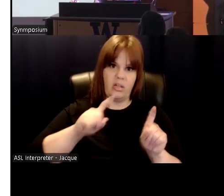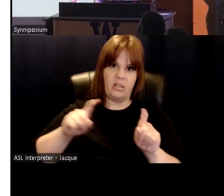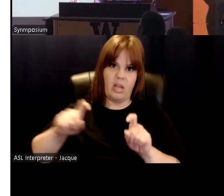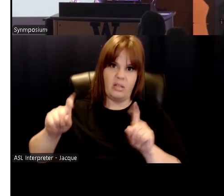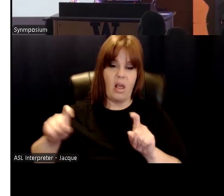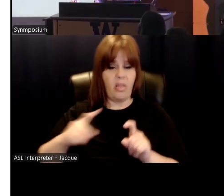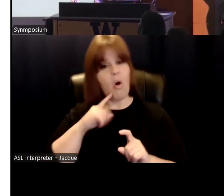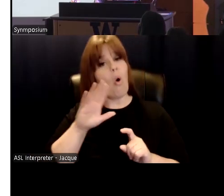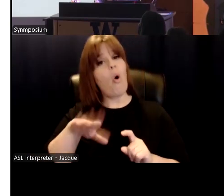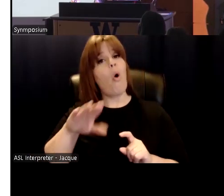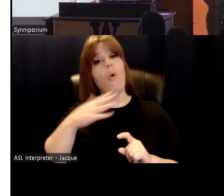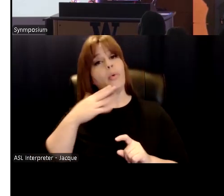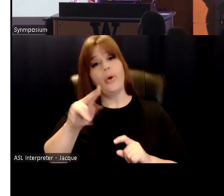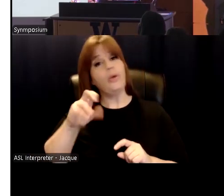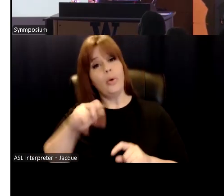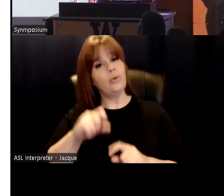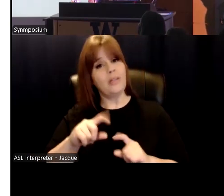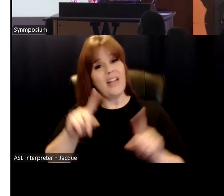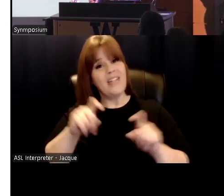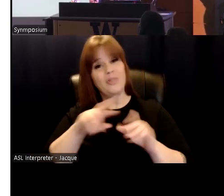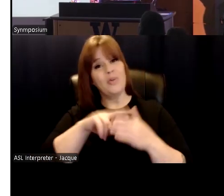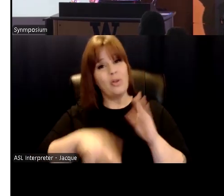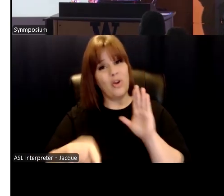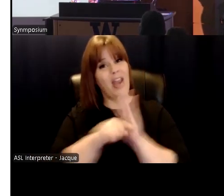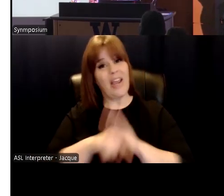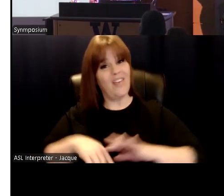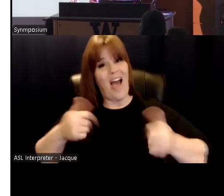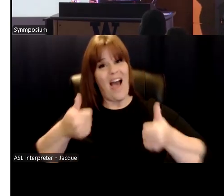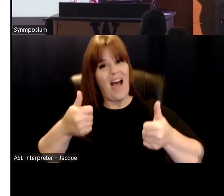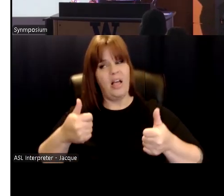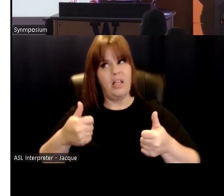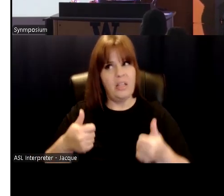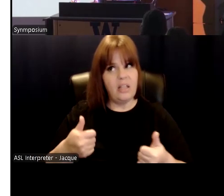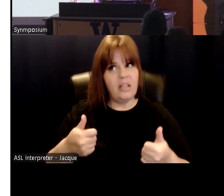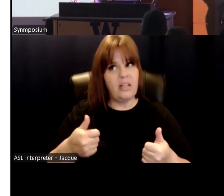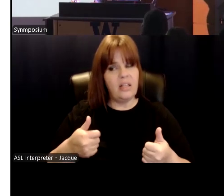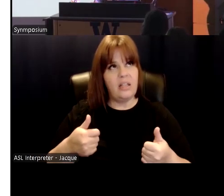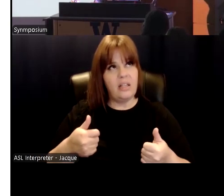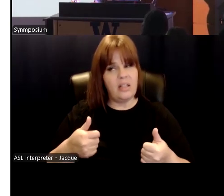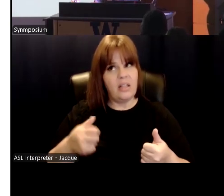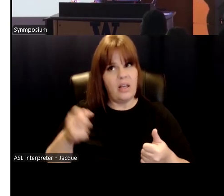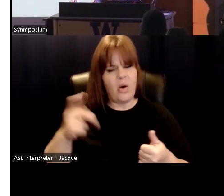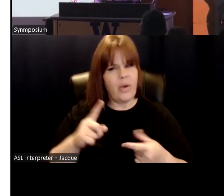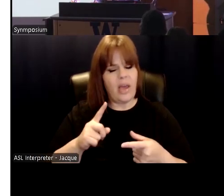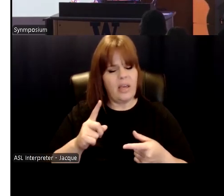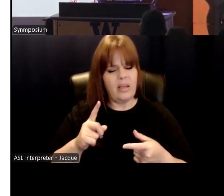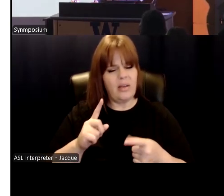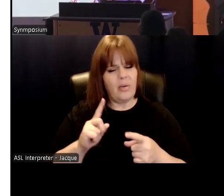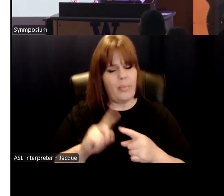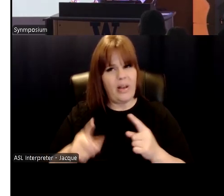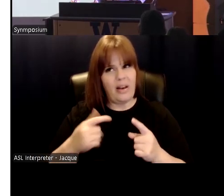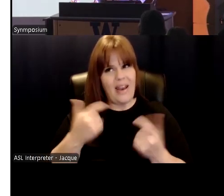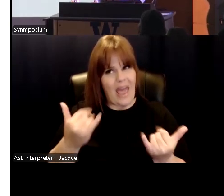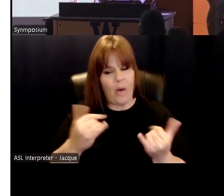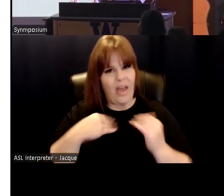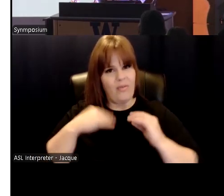news, your test results are negative." Okay, yeah, in some ways that's good news, but in some ways it's not, because there's no